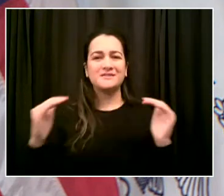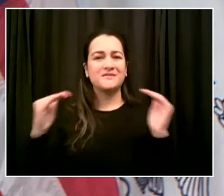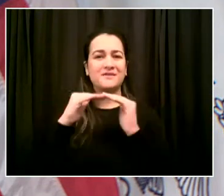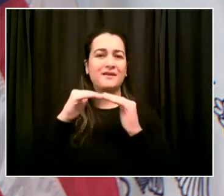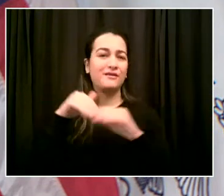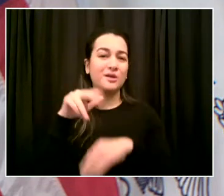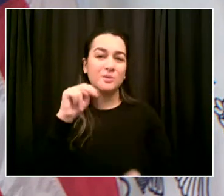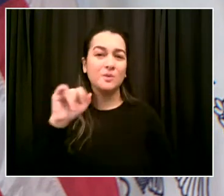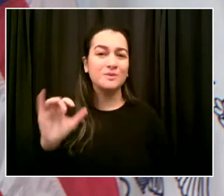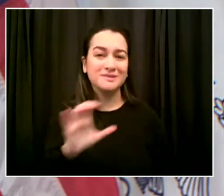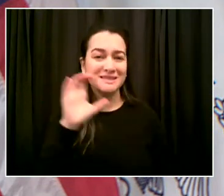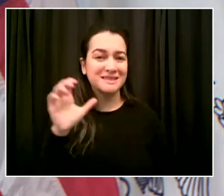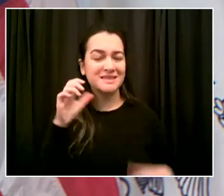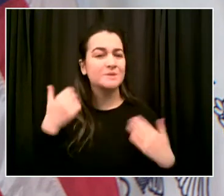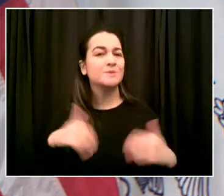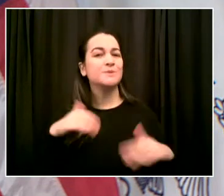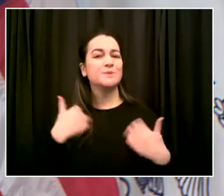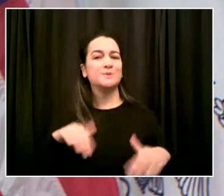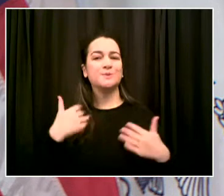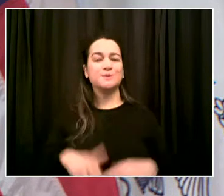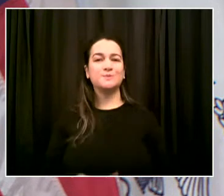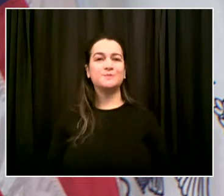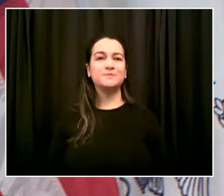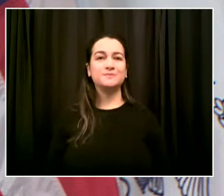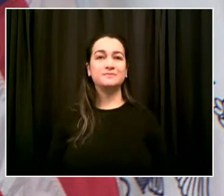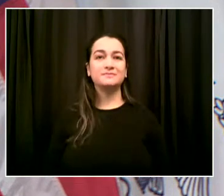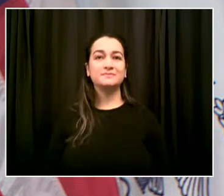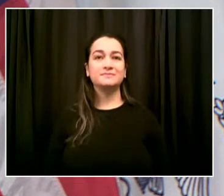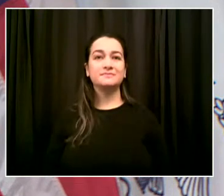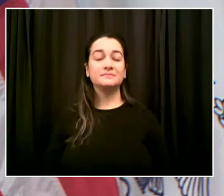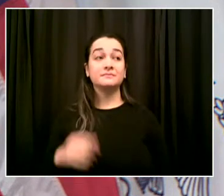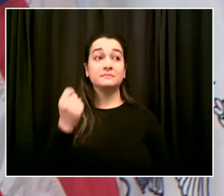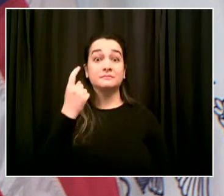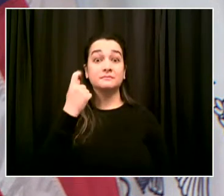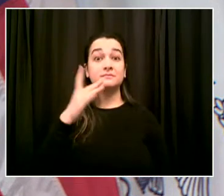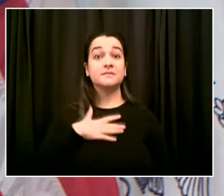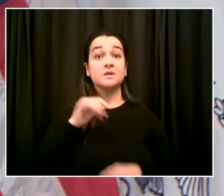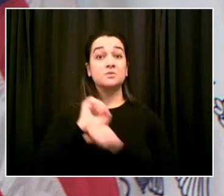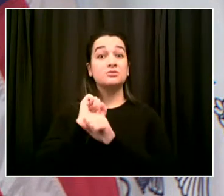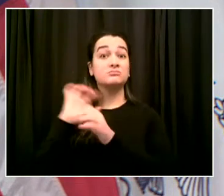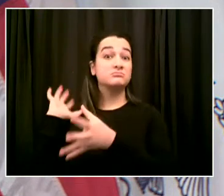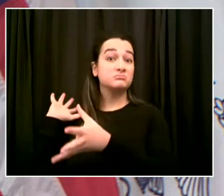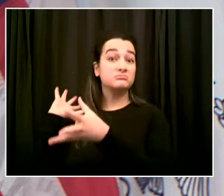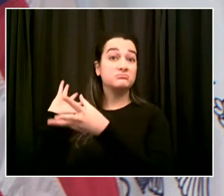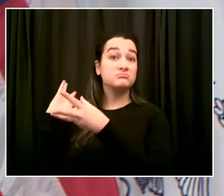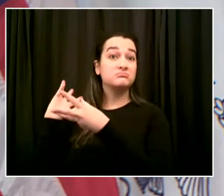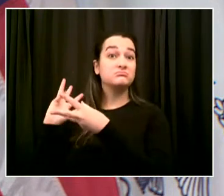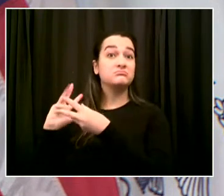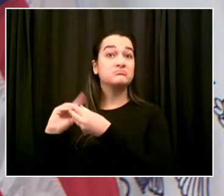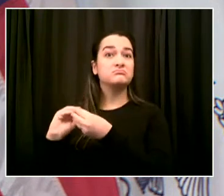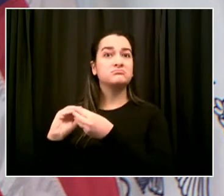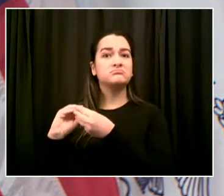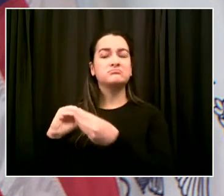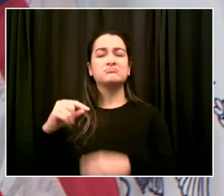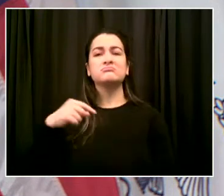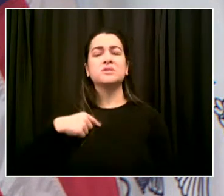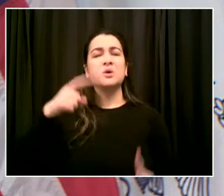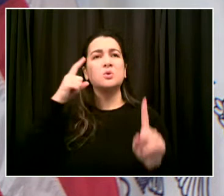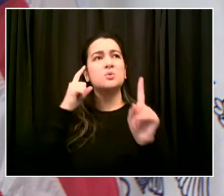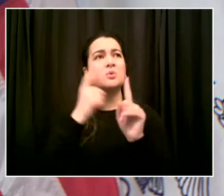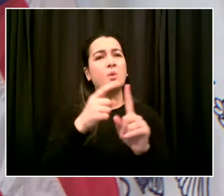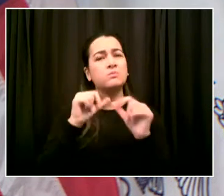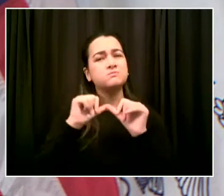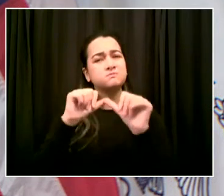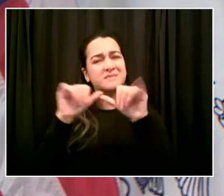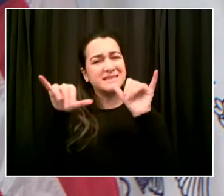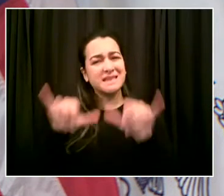in the city. From Brooklyn Bridge Park to the Brooklyn Navy Yard to the Mayor's BQE panel, I've fought hard to create